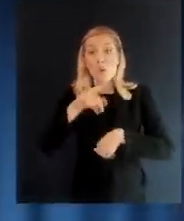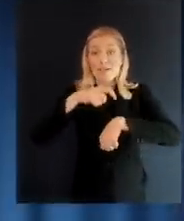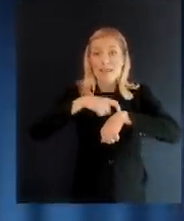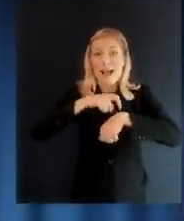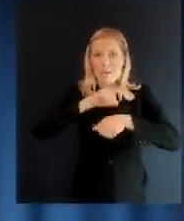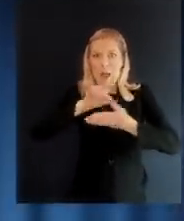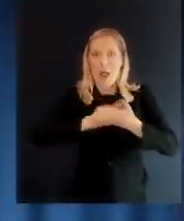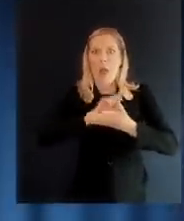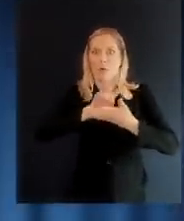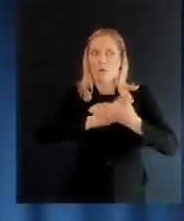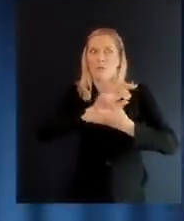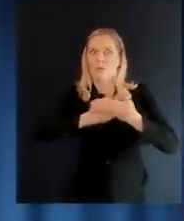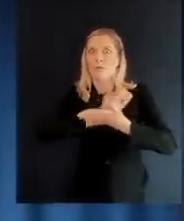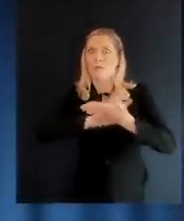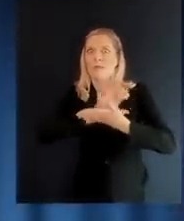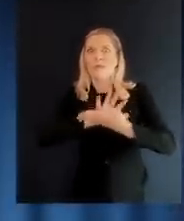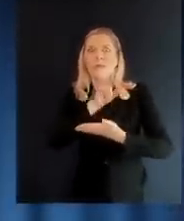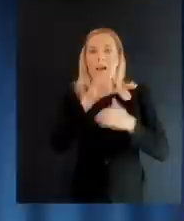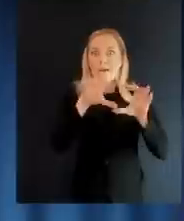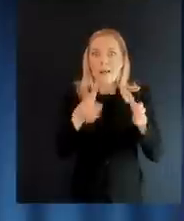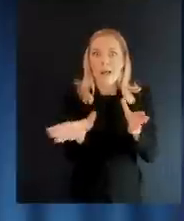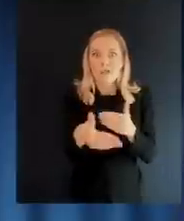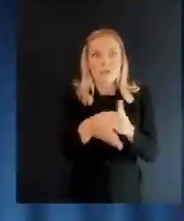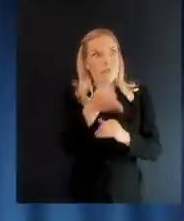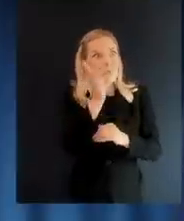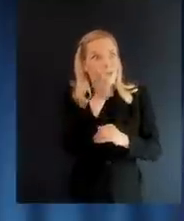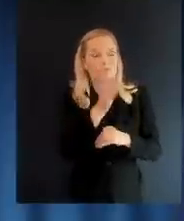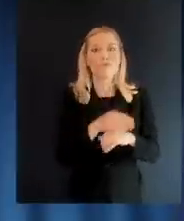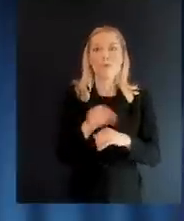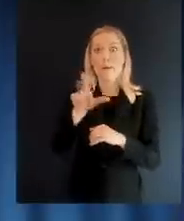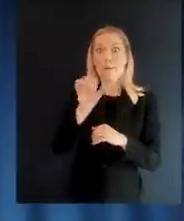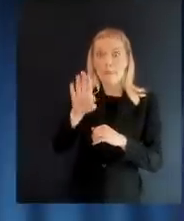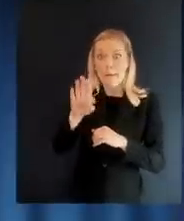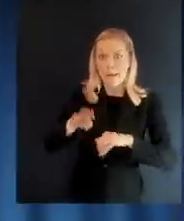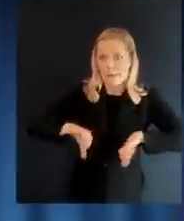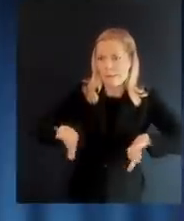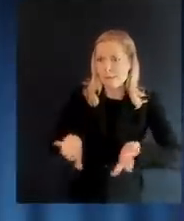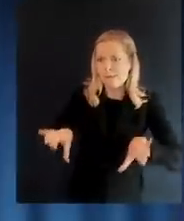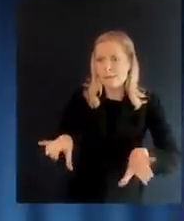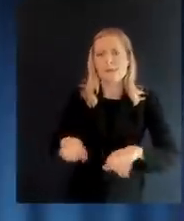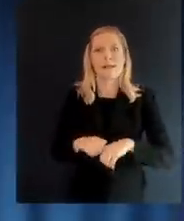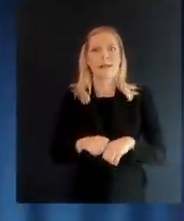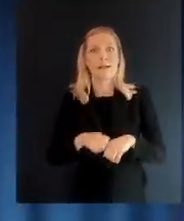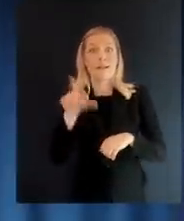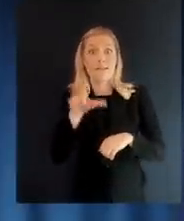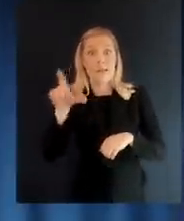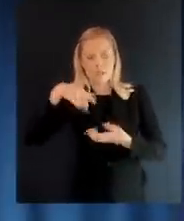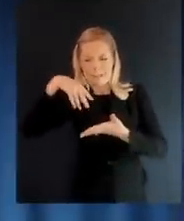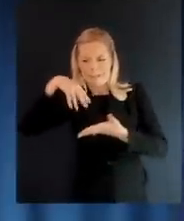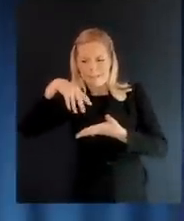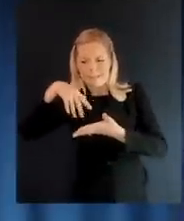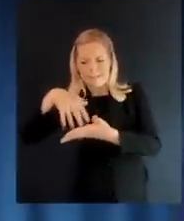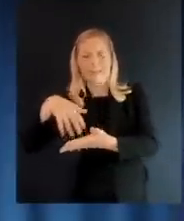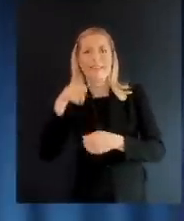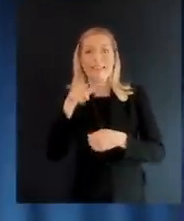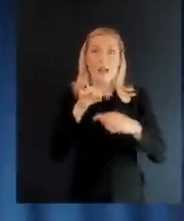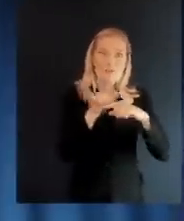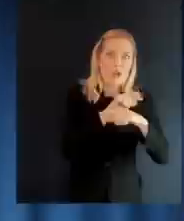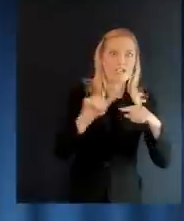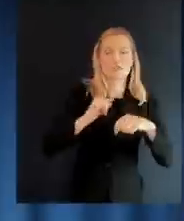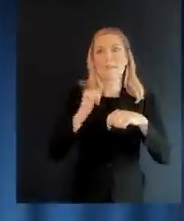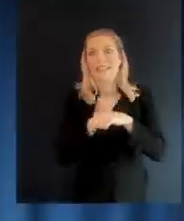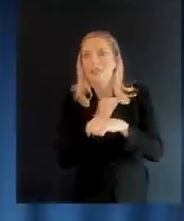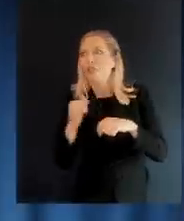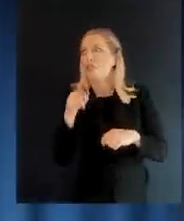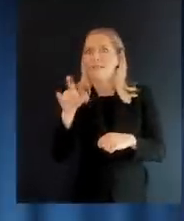and participating in internships, apprenticeships, and extracurricular activities, they are about